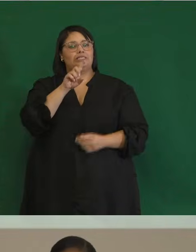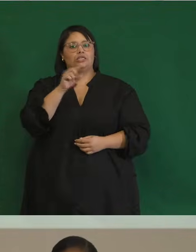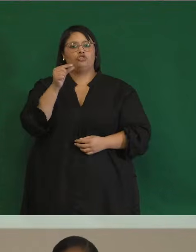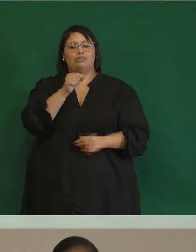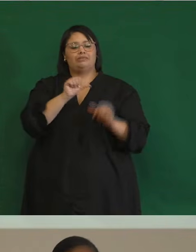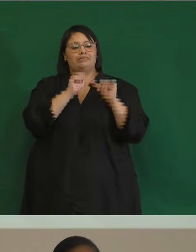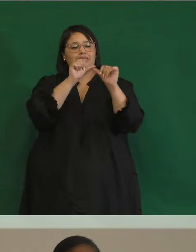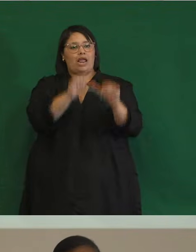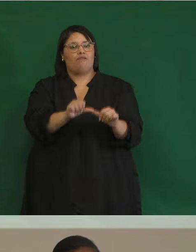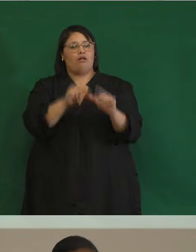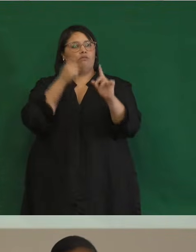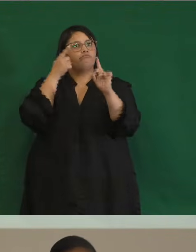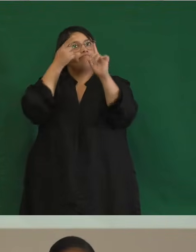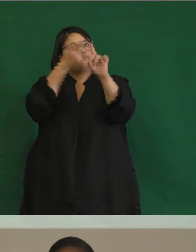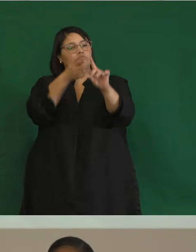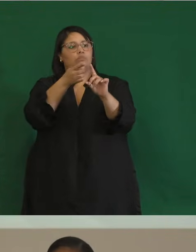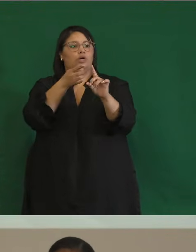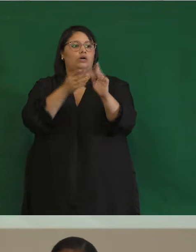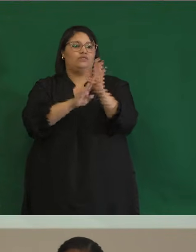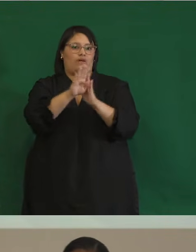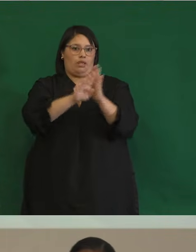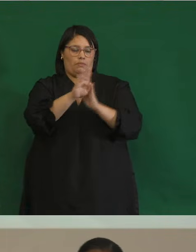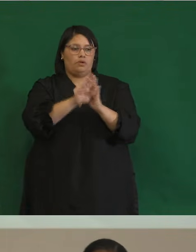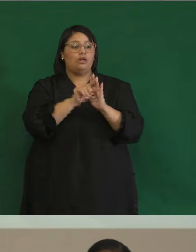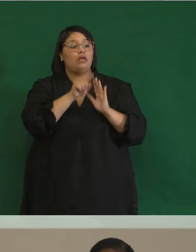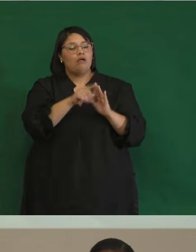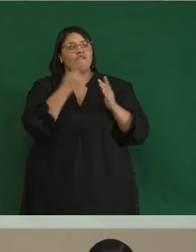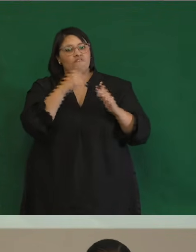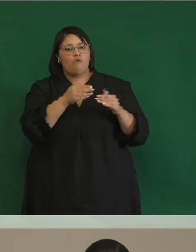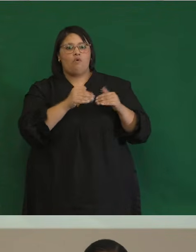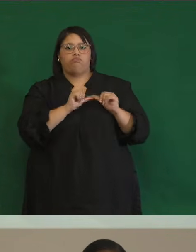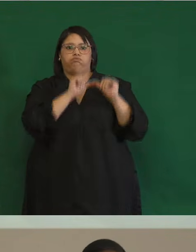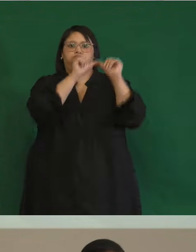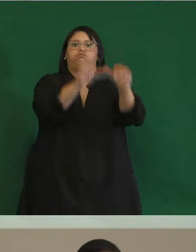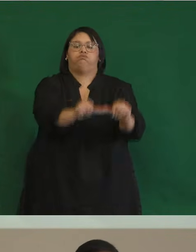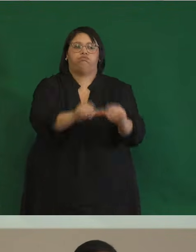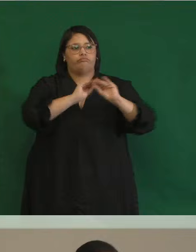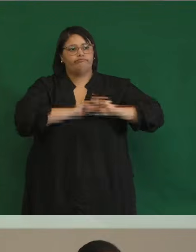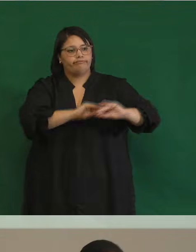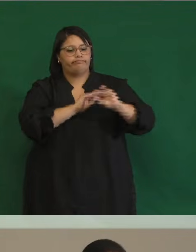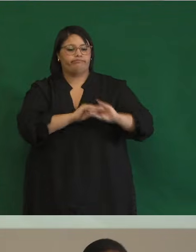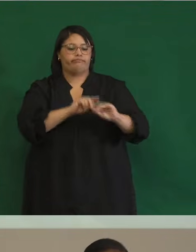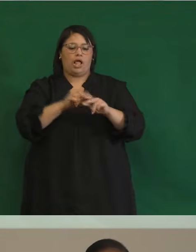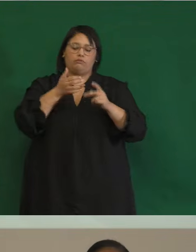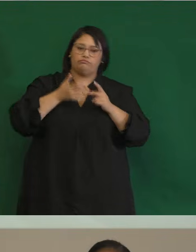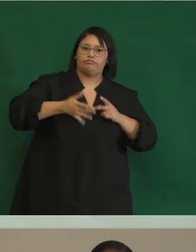is to promote lifelong education and lifelong learning and quality